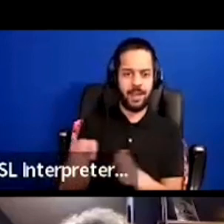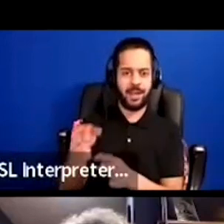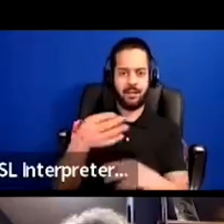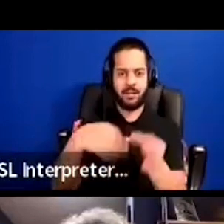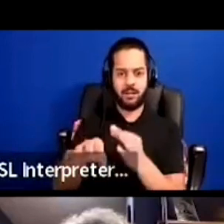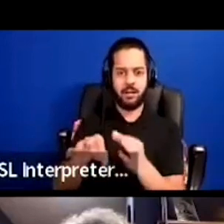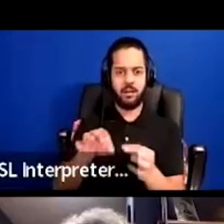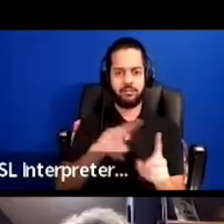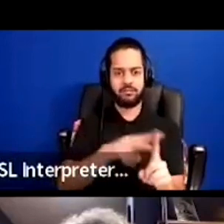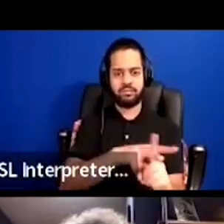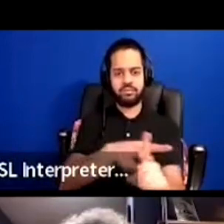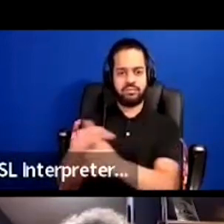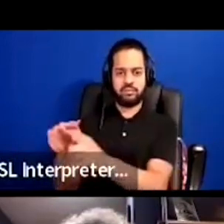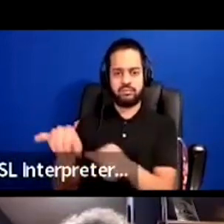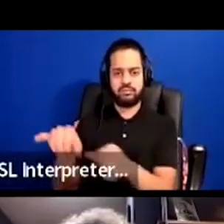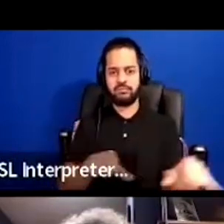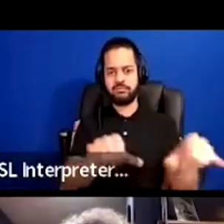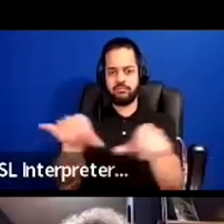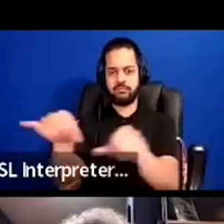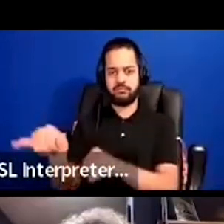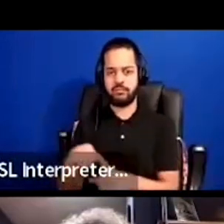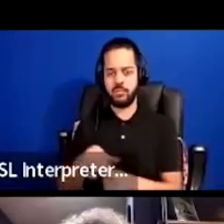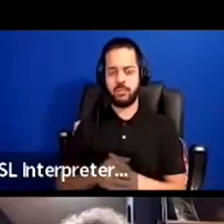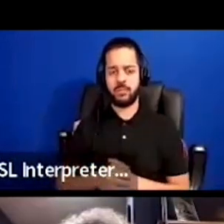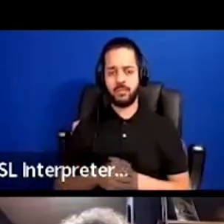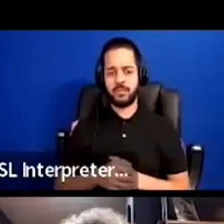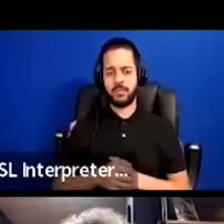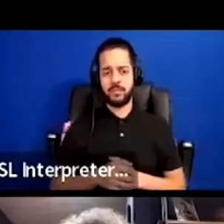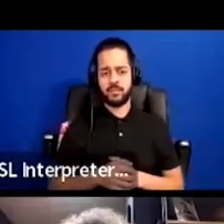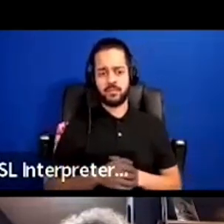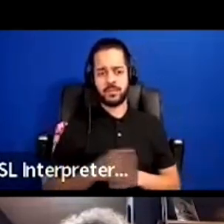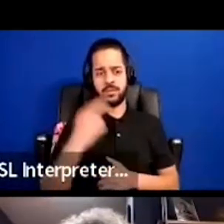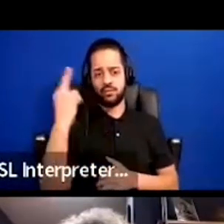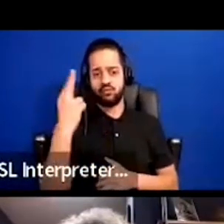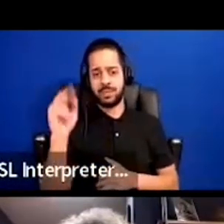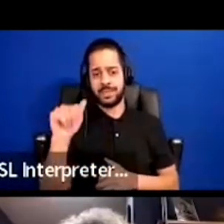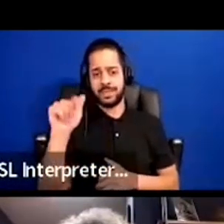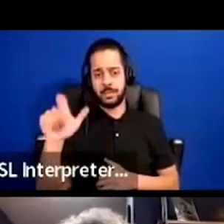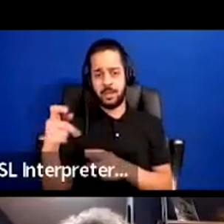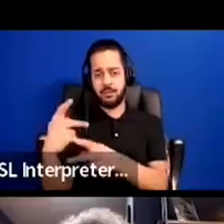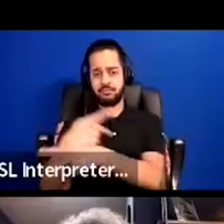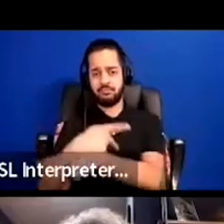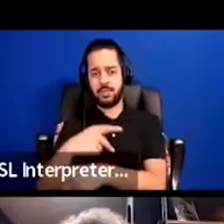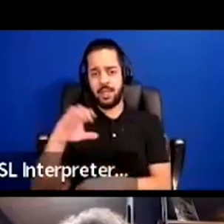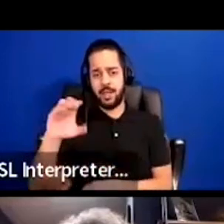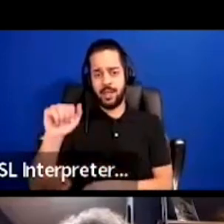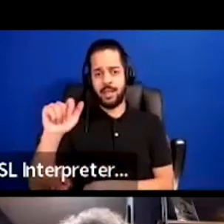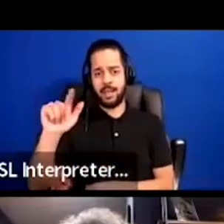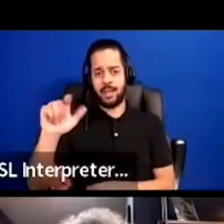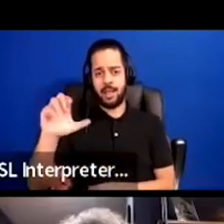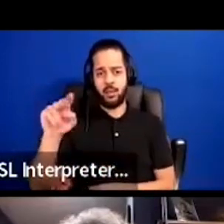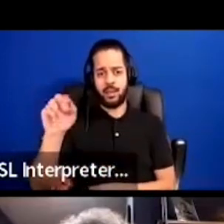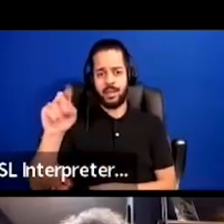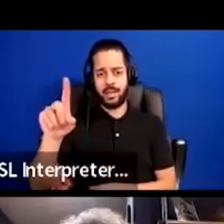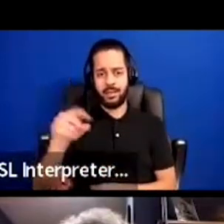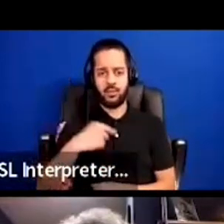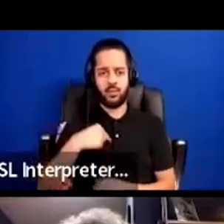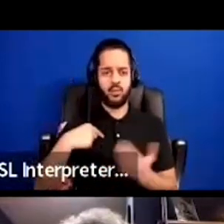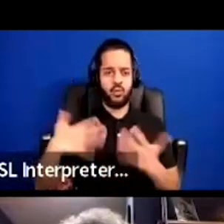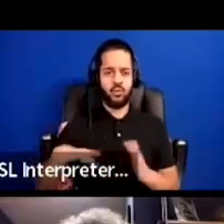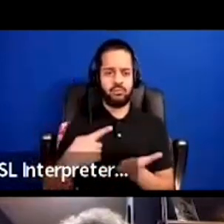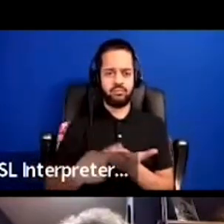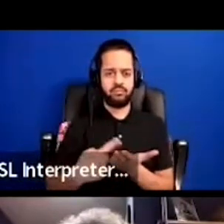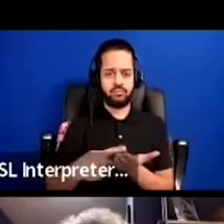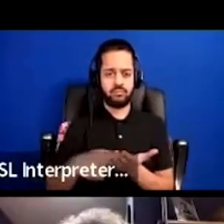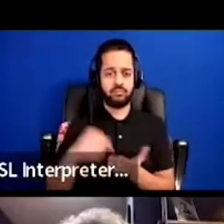looking. And then reasonably calculated and NJRF, we talked a lot about that. We agree with everybody else.